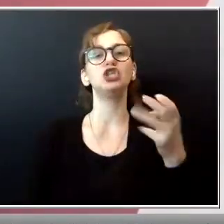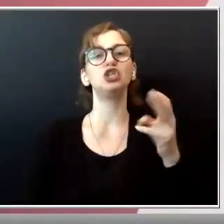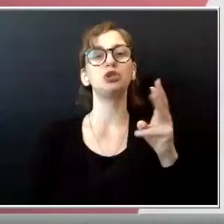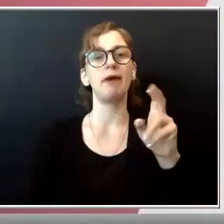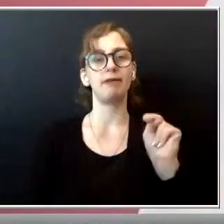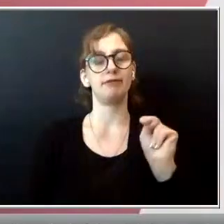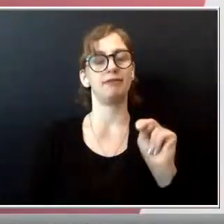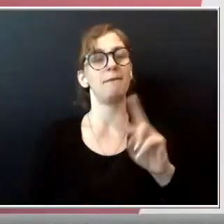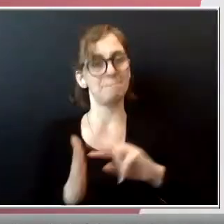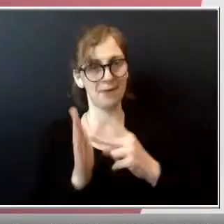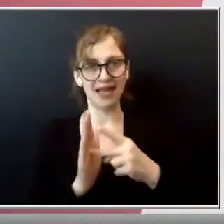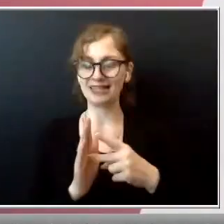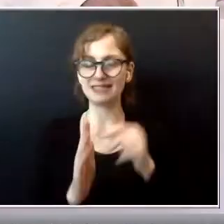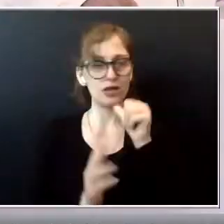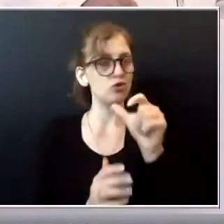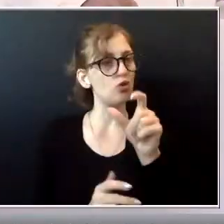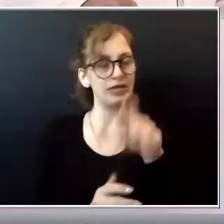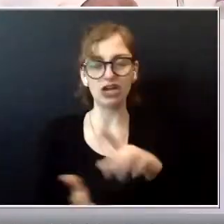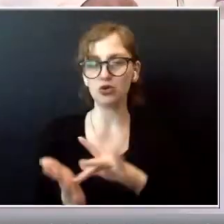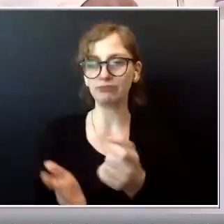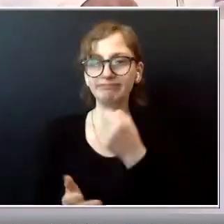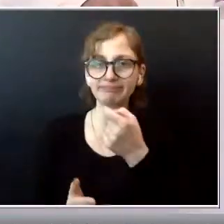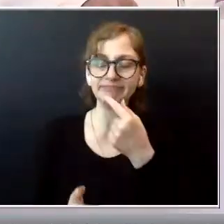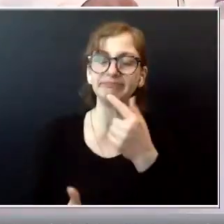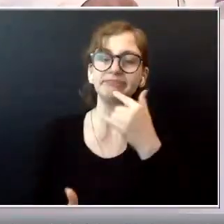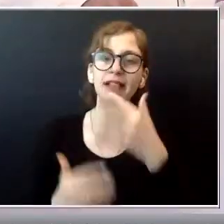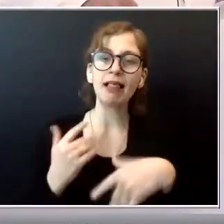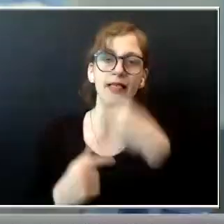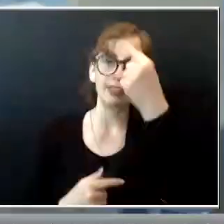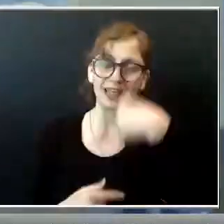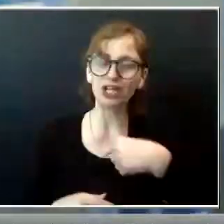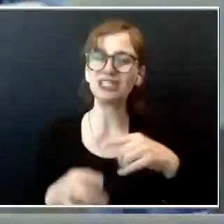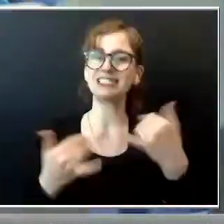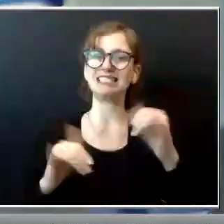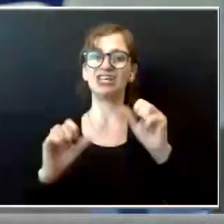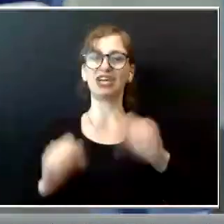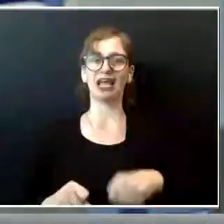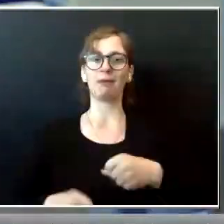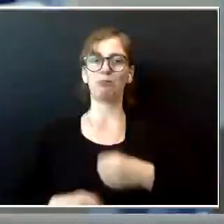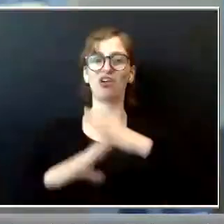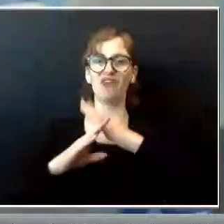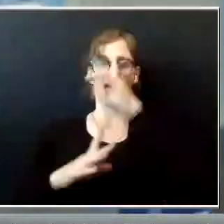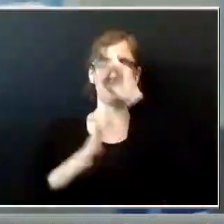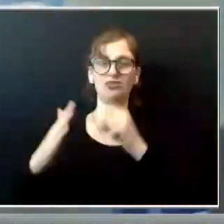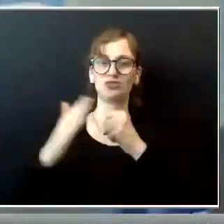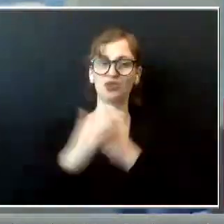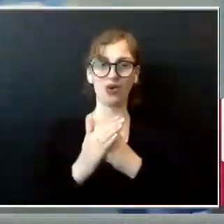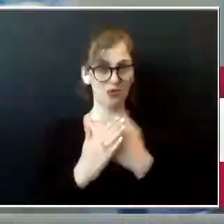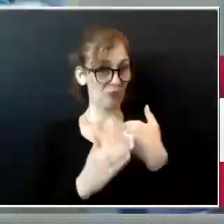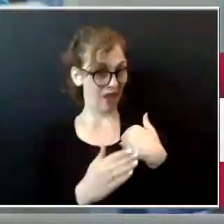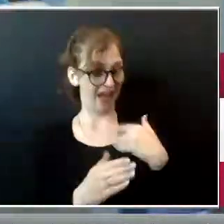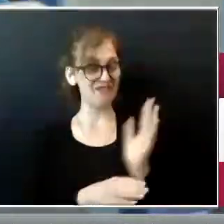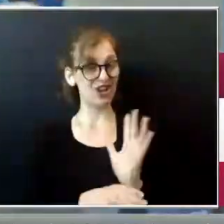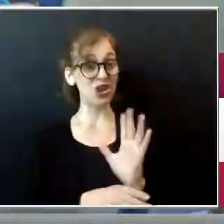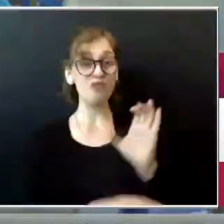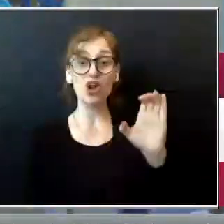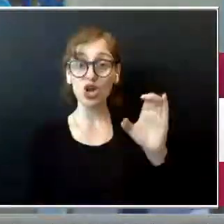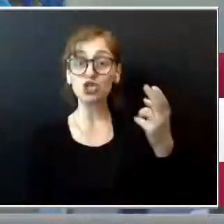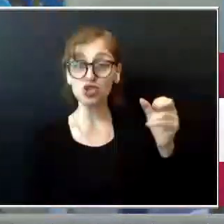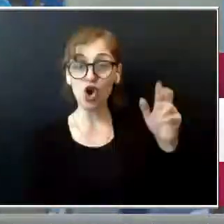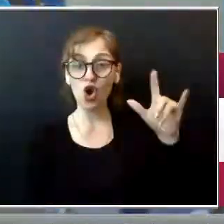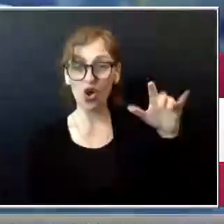them from having a stroke. We have some video of you performing the Watchman procedure on Charles. This was the 1,000th Watchman